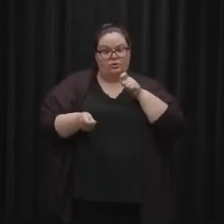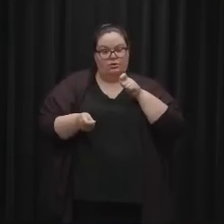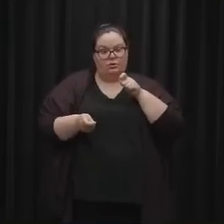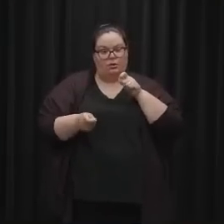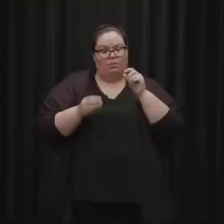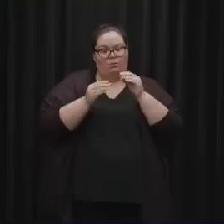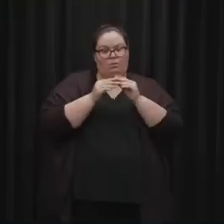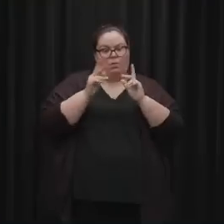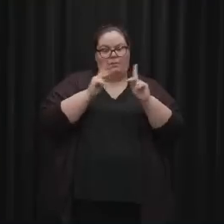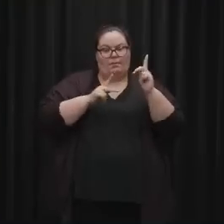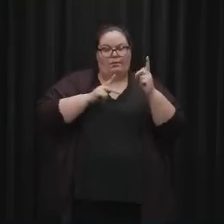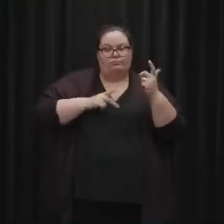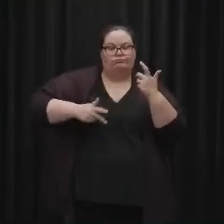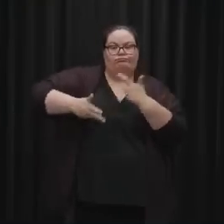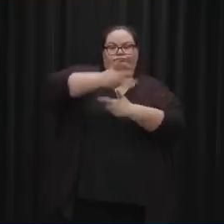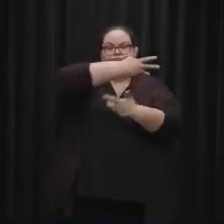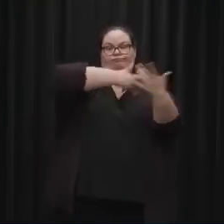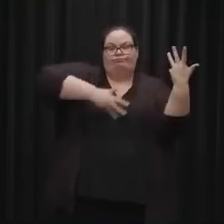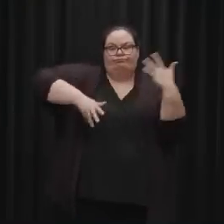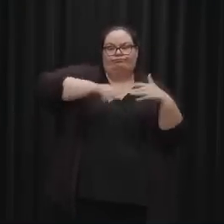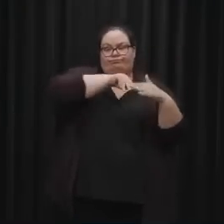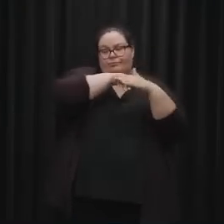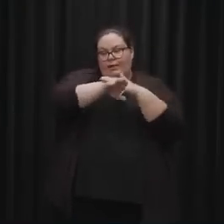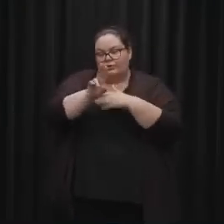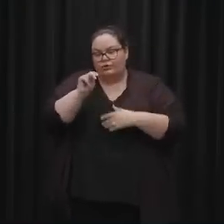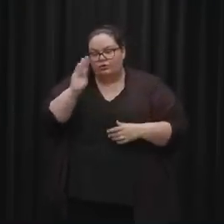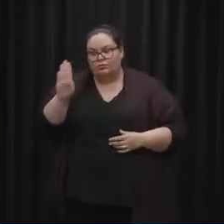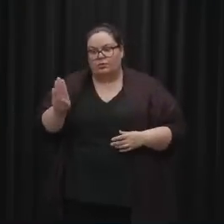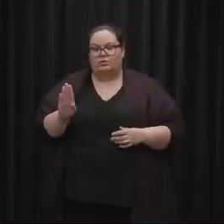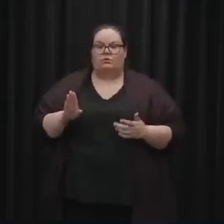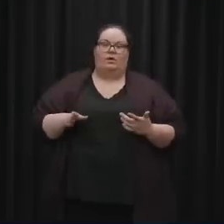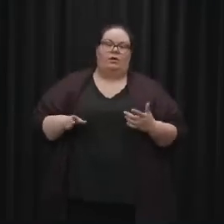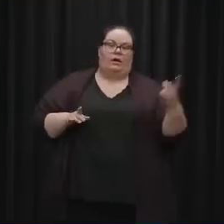more accessible, to be in the community, to